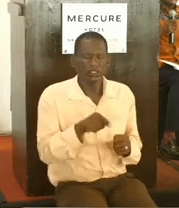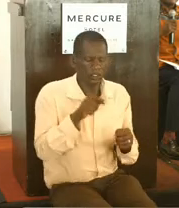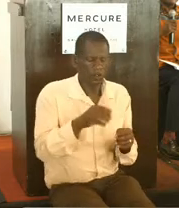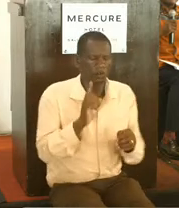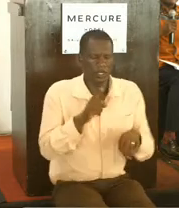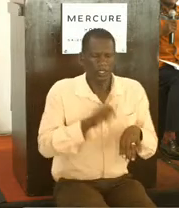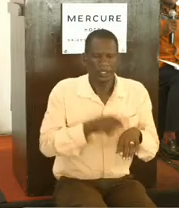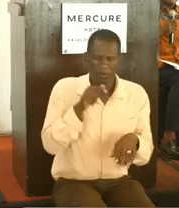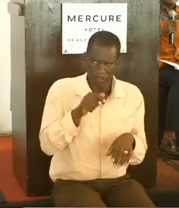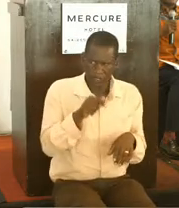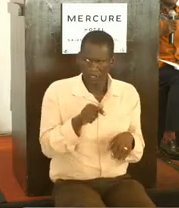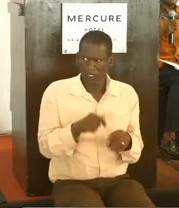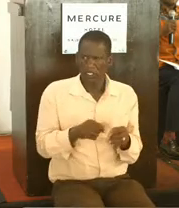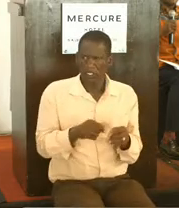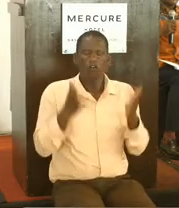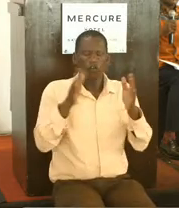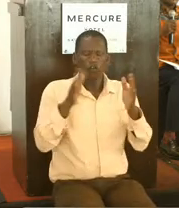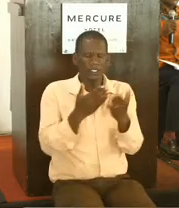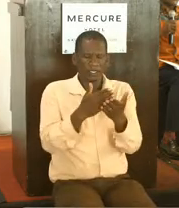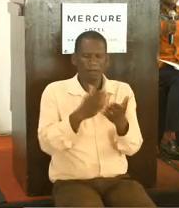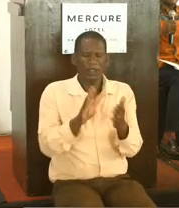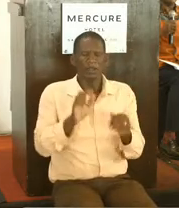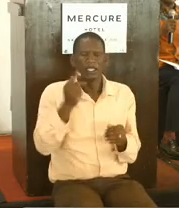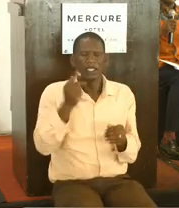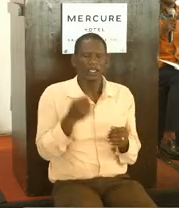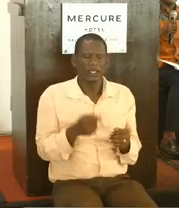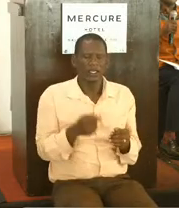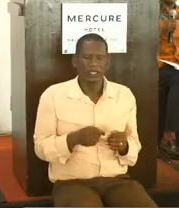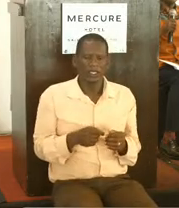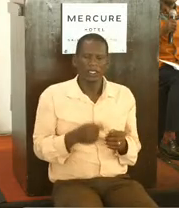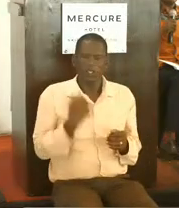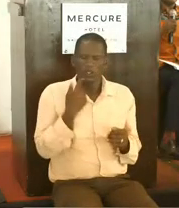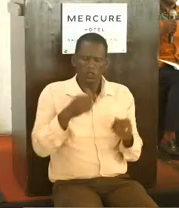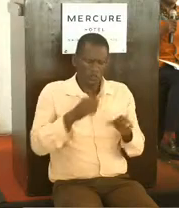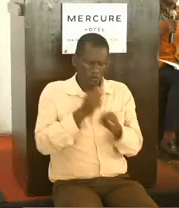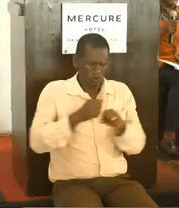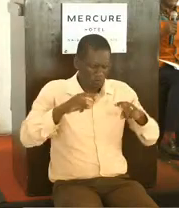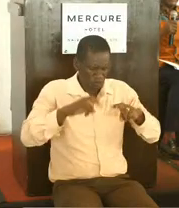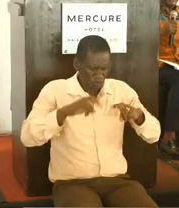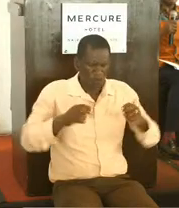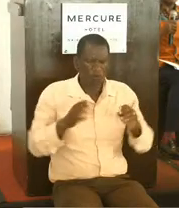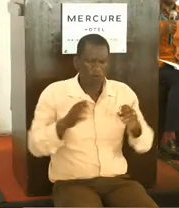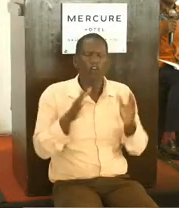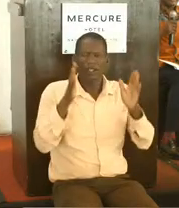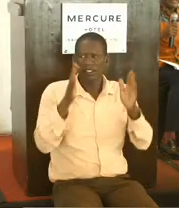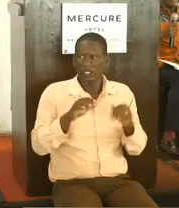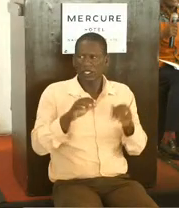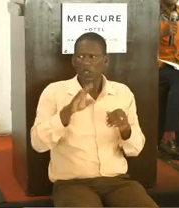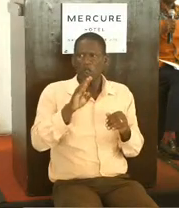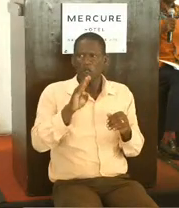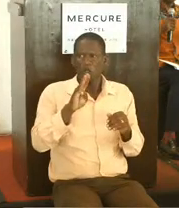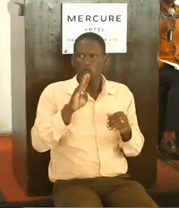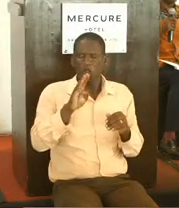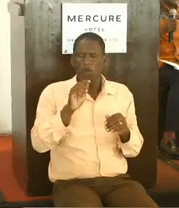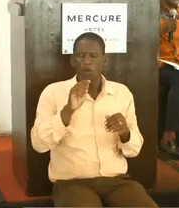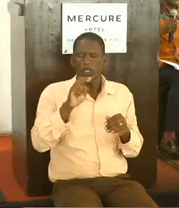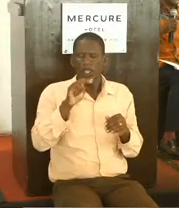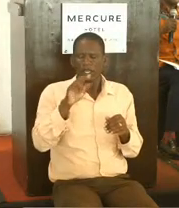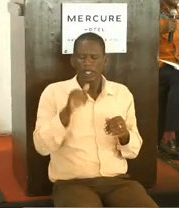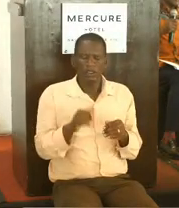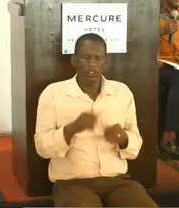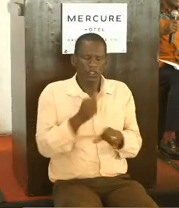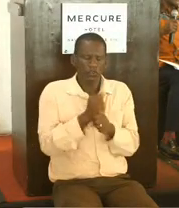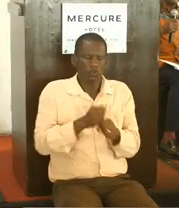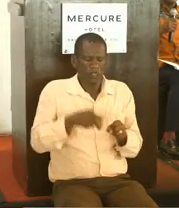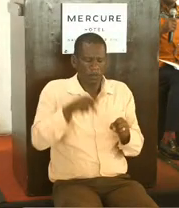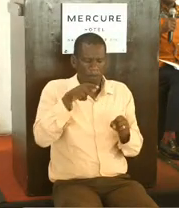uh the forest Department in Kenya this is the whole study of Forestry botany that's to